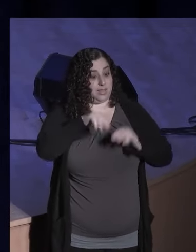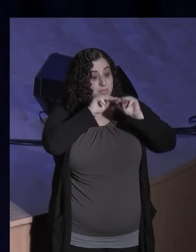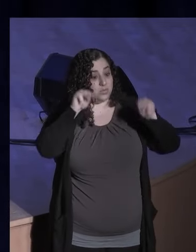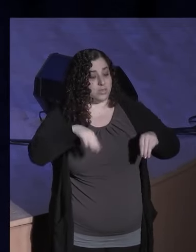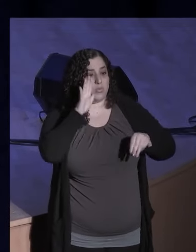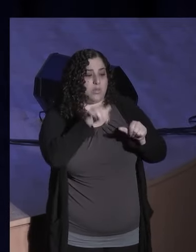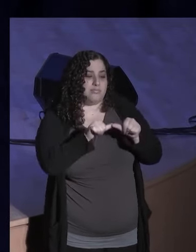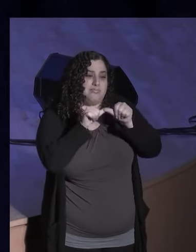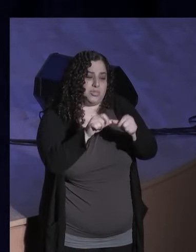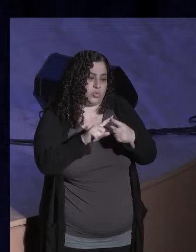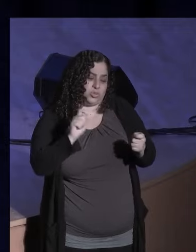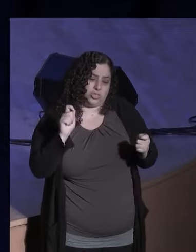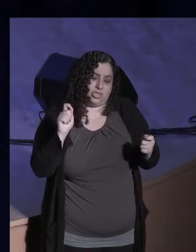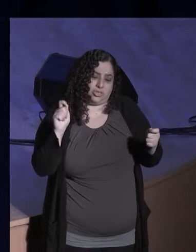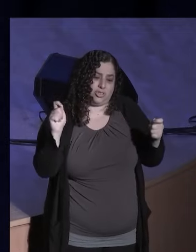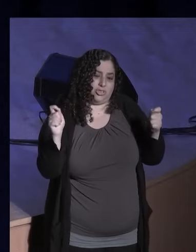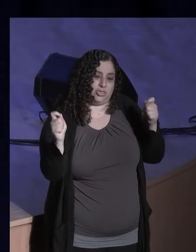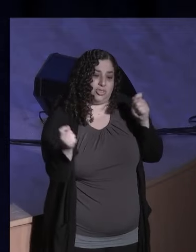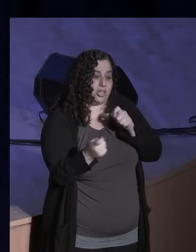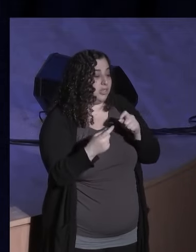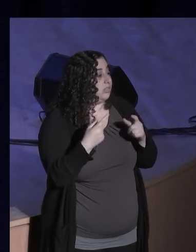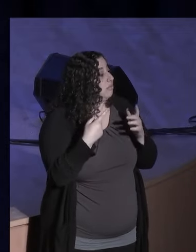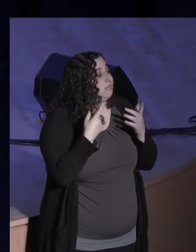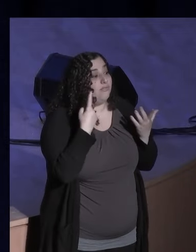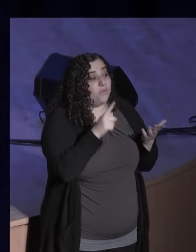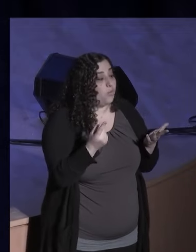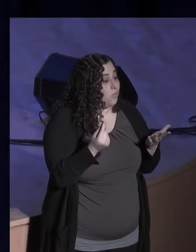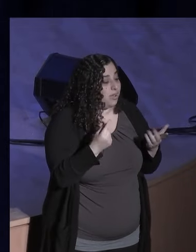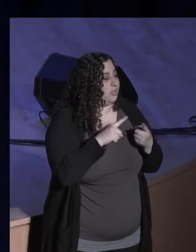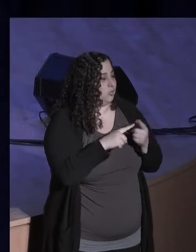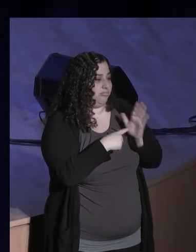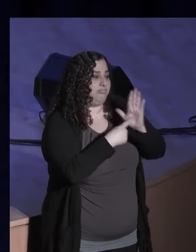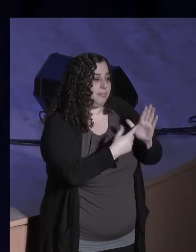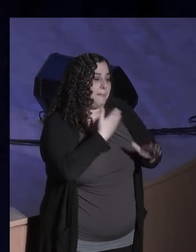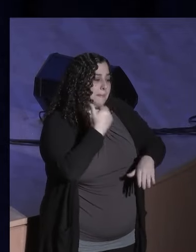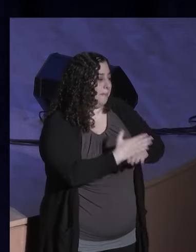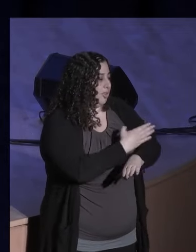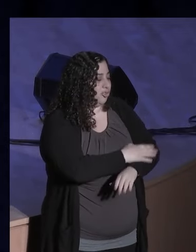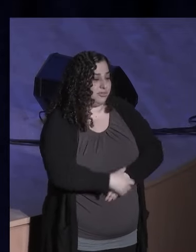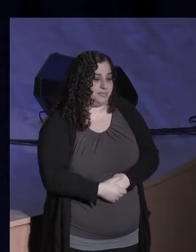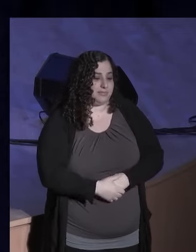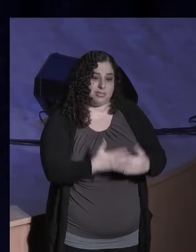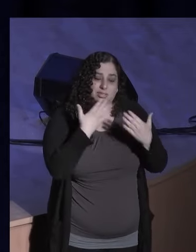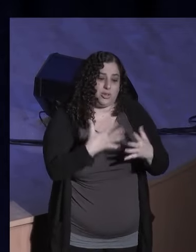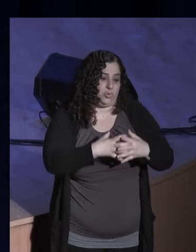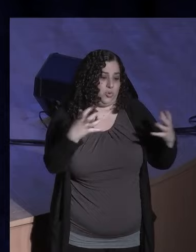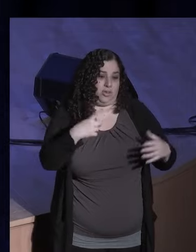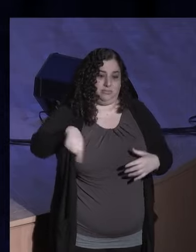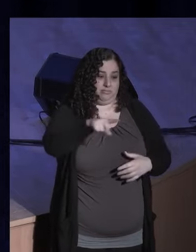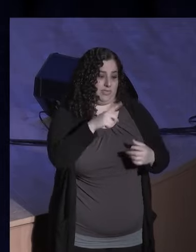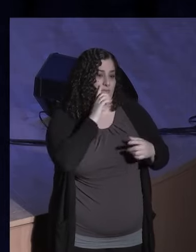thank Sabrina, all the workers, and all the volunteers. So join me in thanking them for the work they're doing.